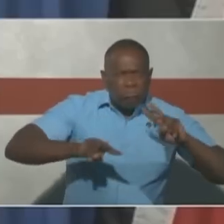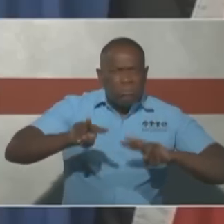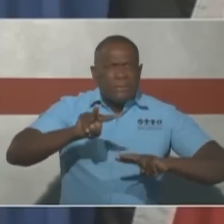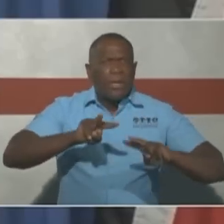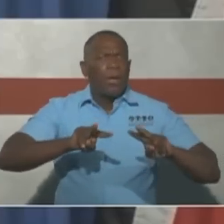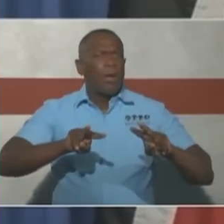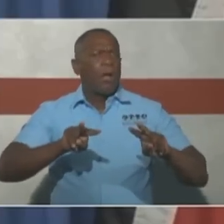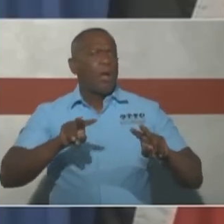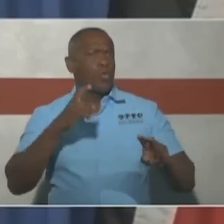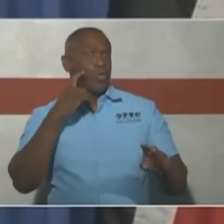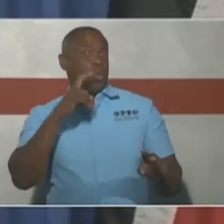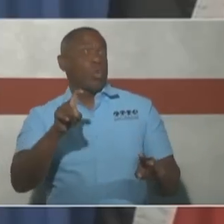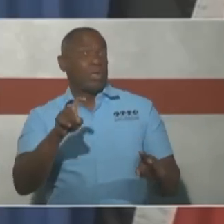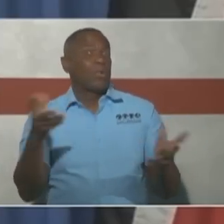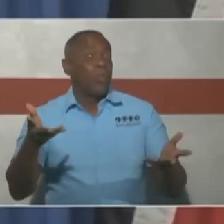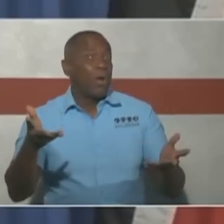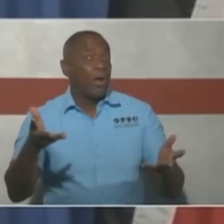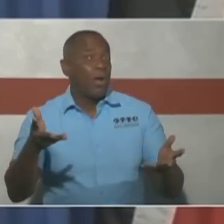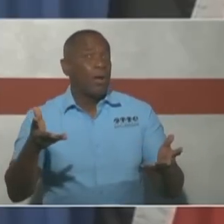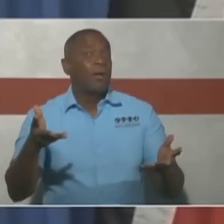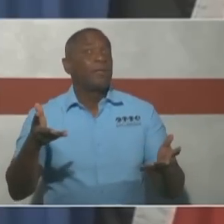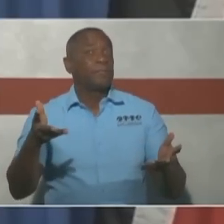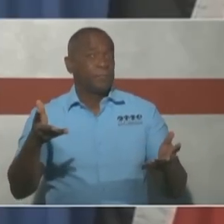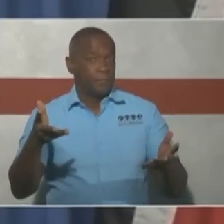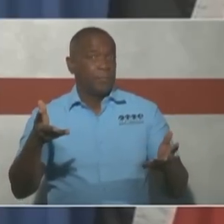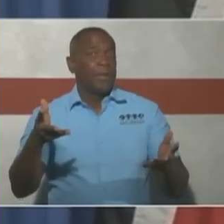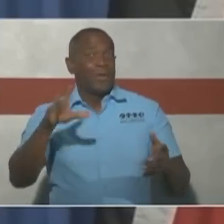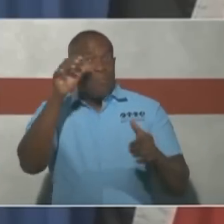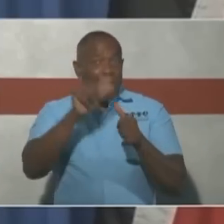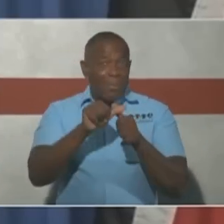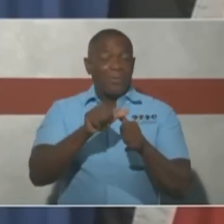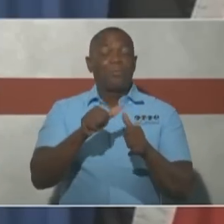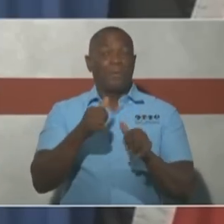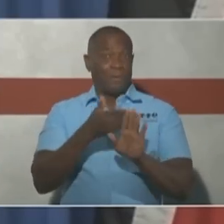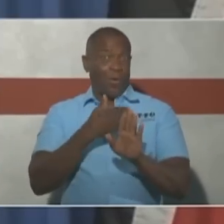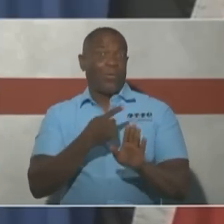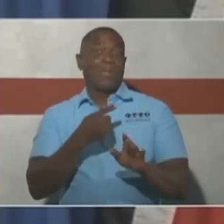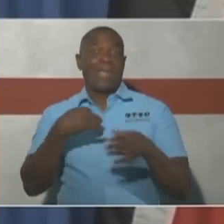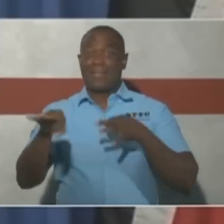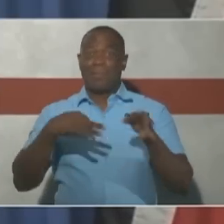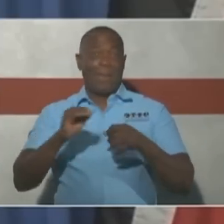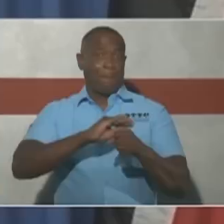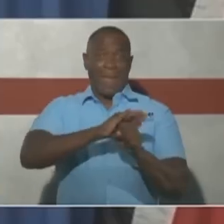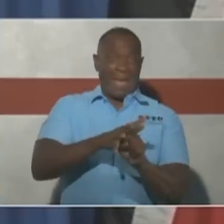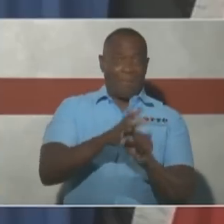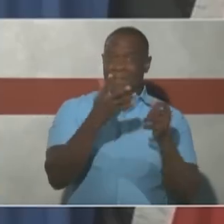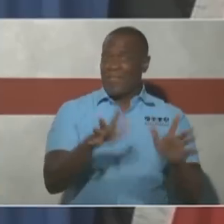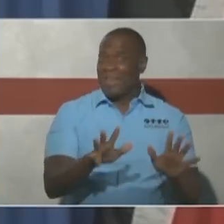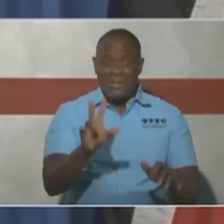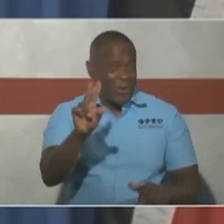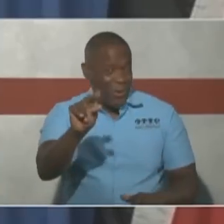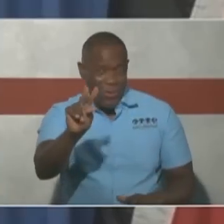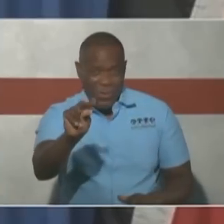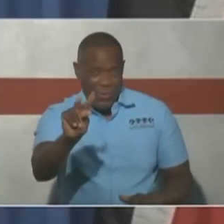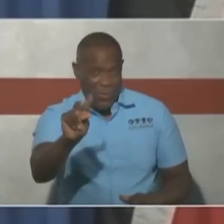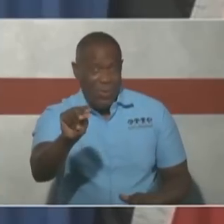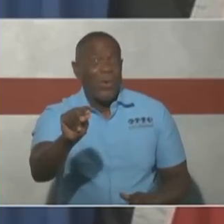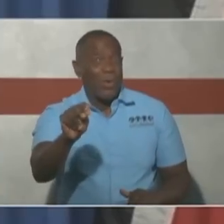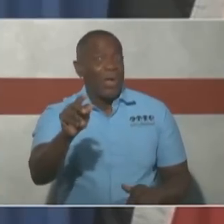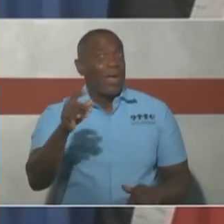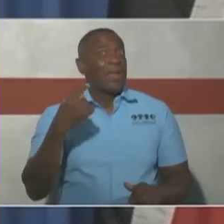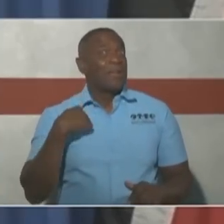observing that even as we were saying that the pandemic is not over, and we were approaching